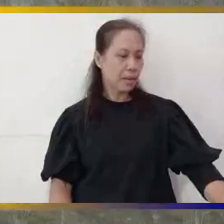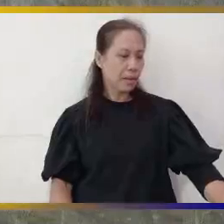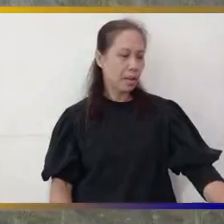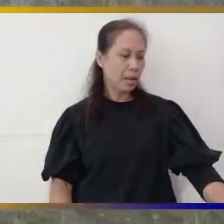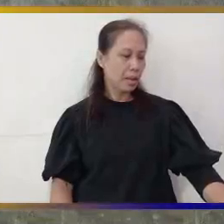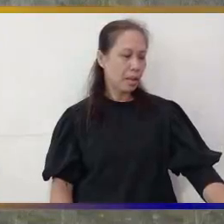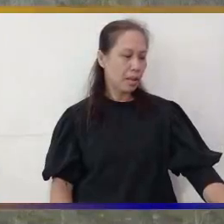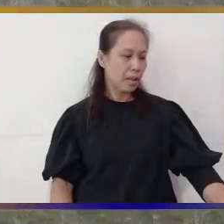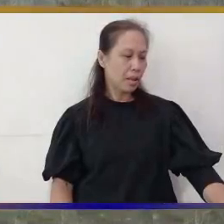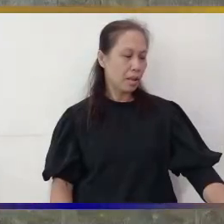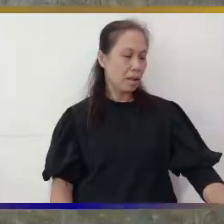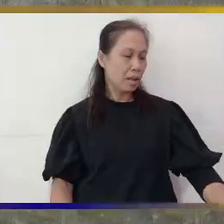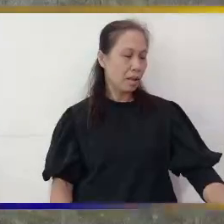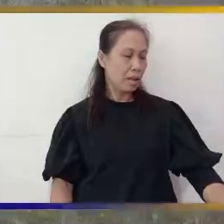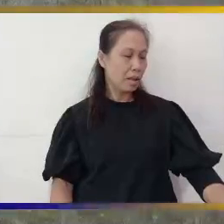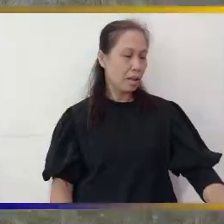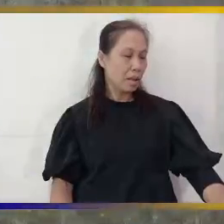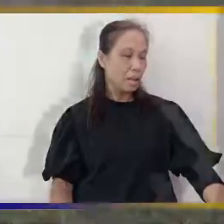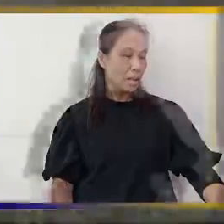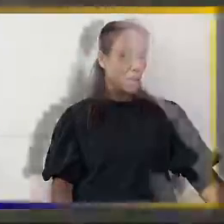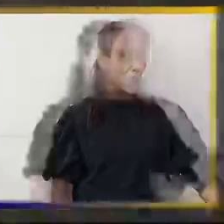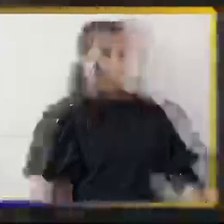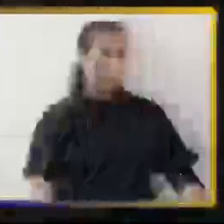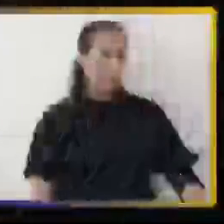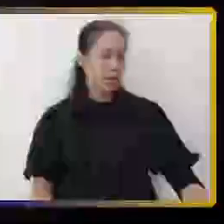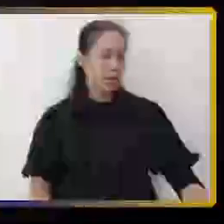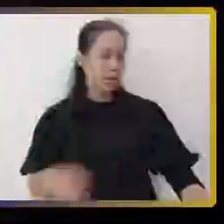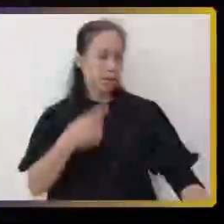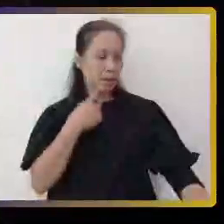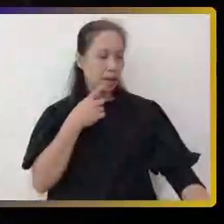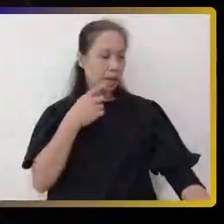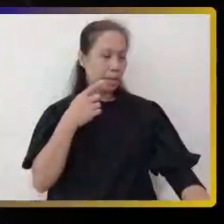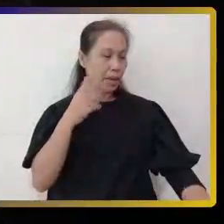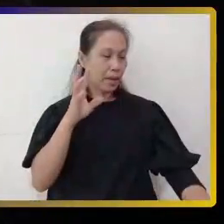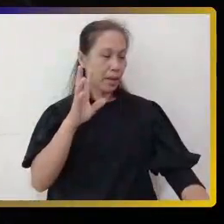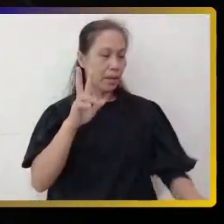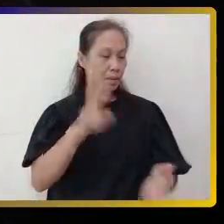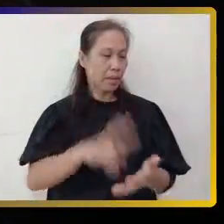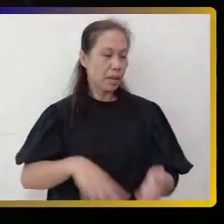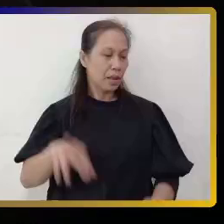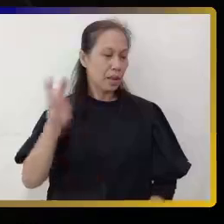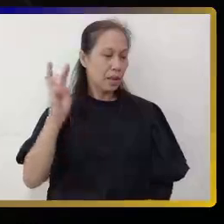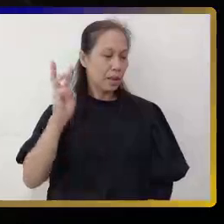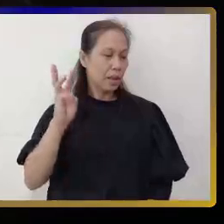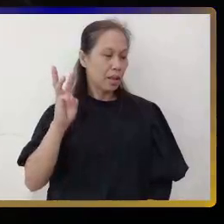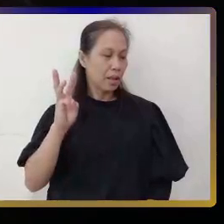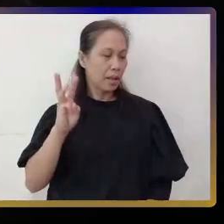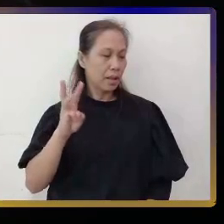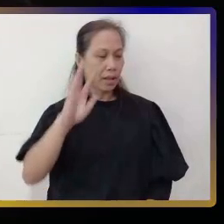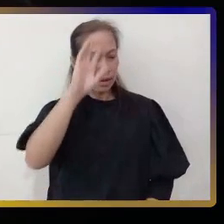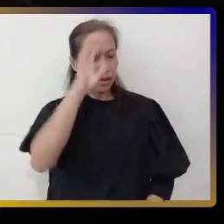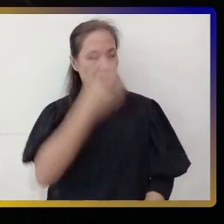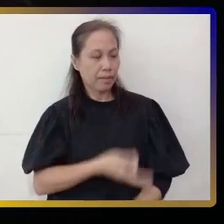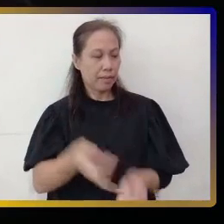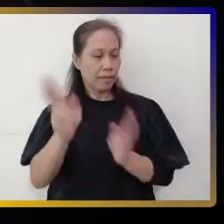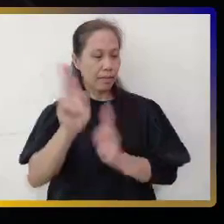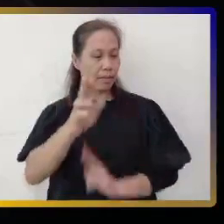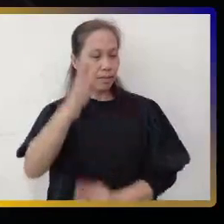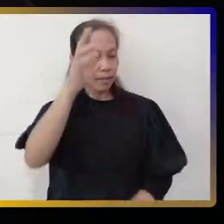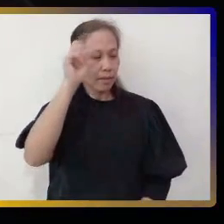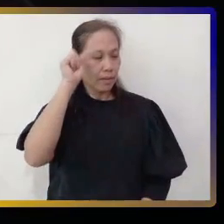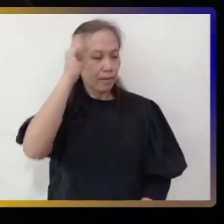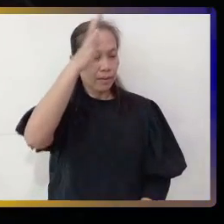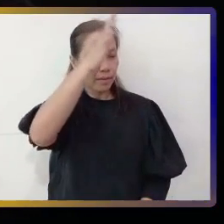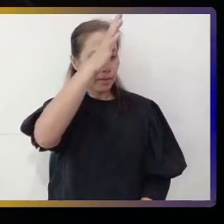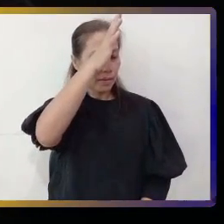what verse number si and son We have a son honored His Father and a servant